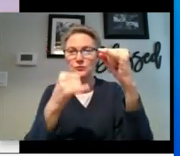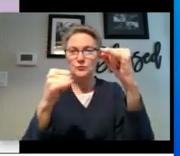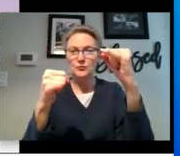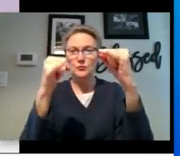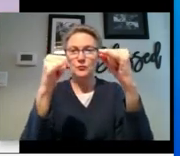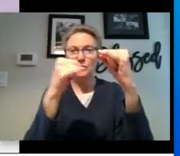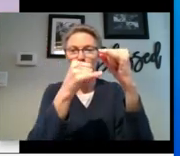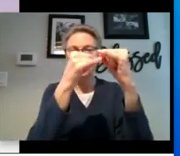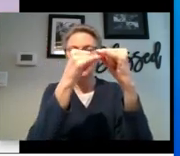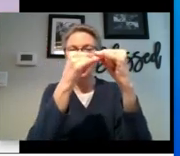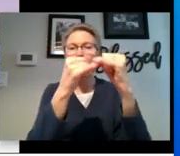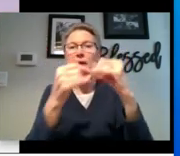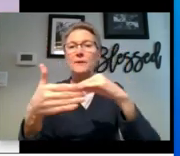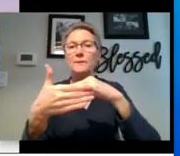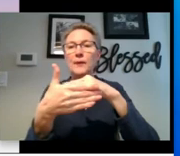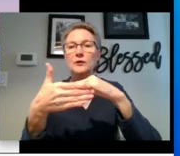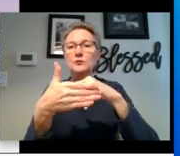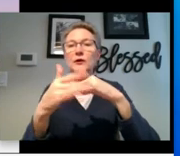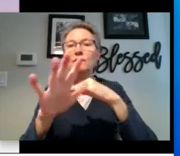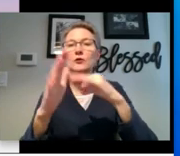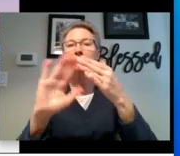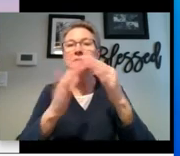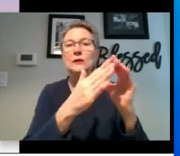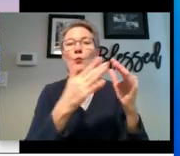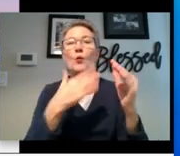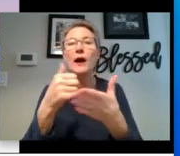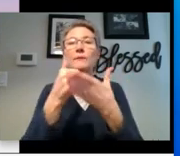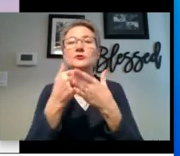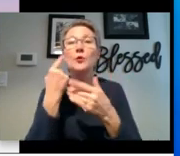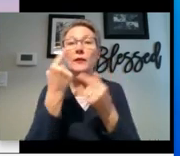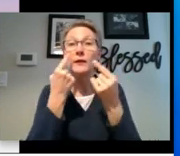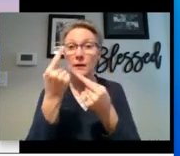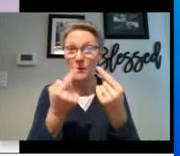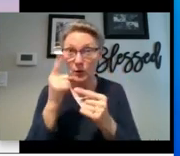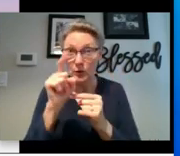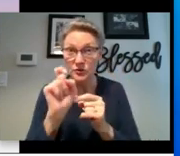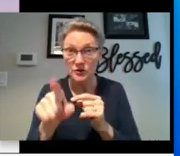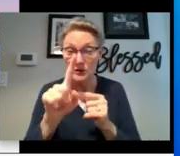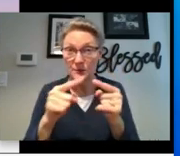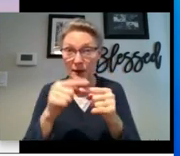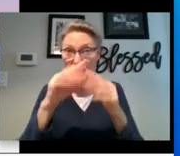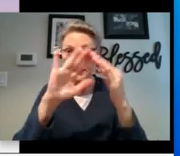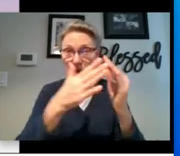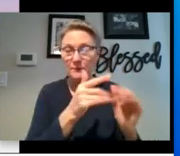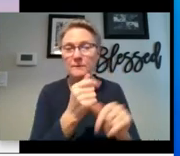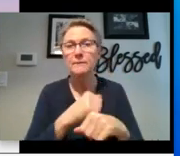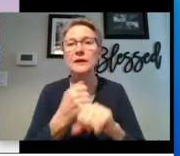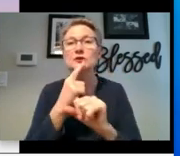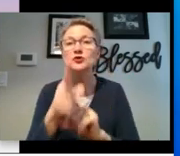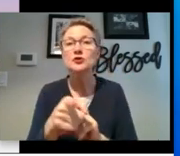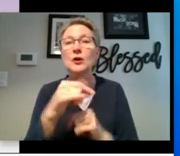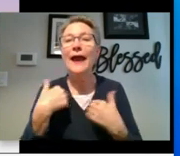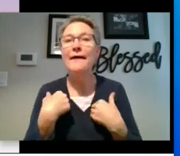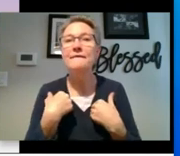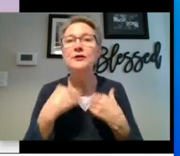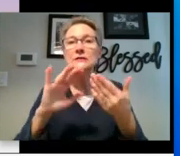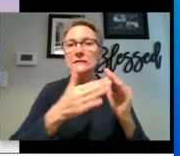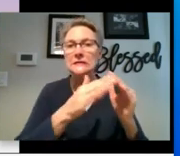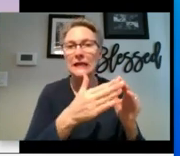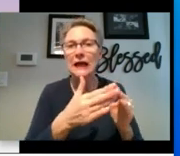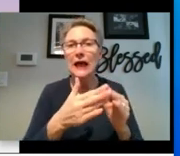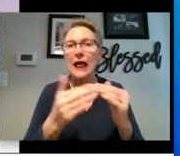boundary, right? And this is going to help us when we're thinking about questions about our town. So making sure that you have your city